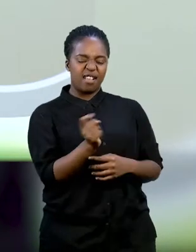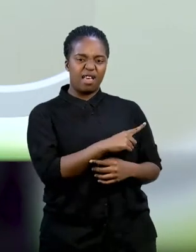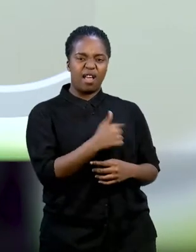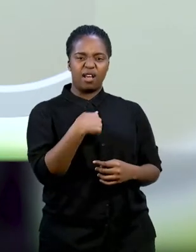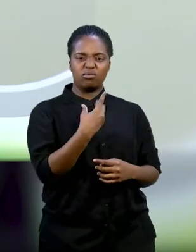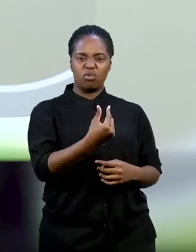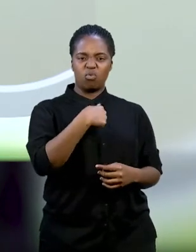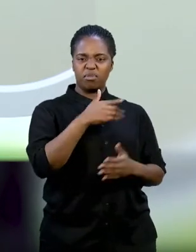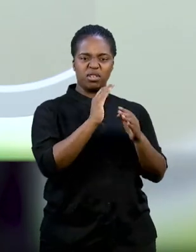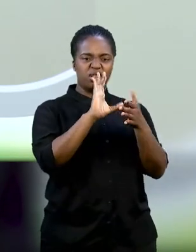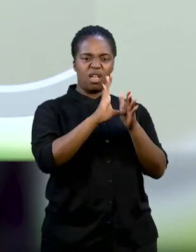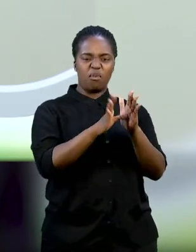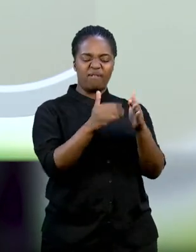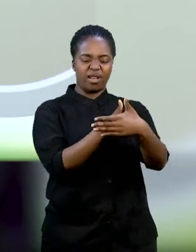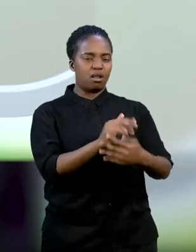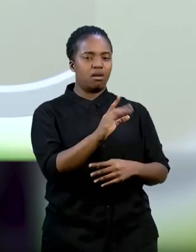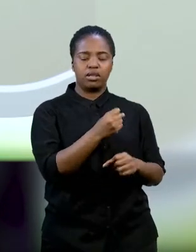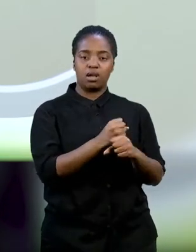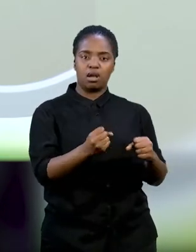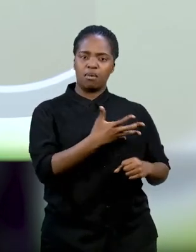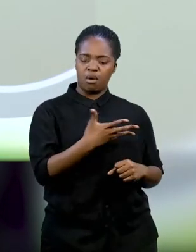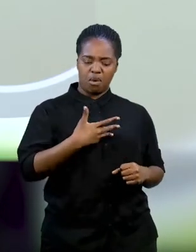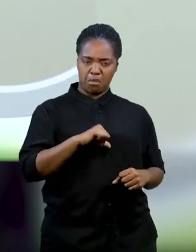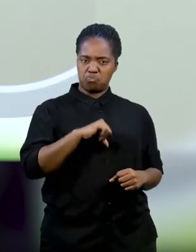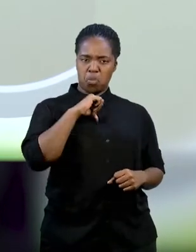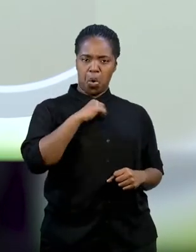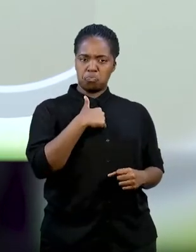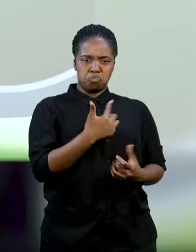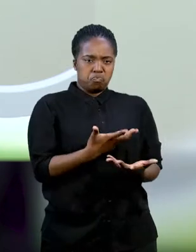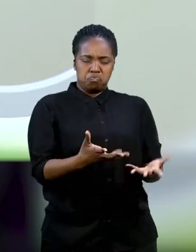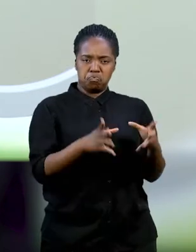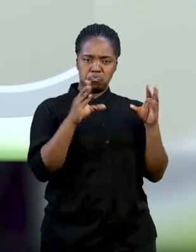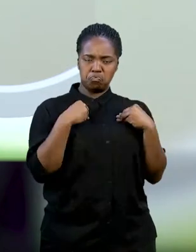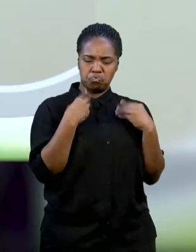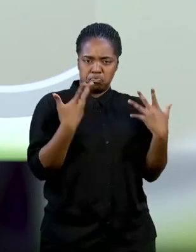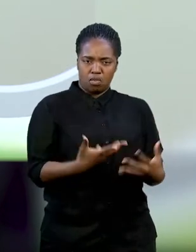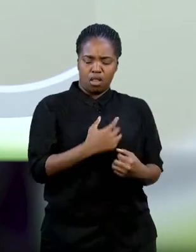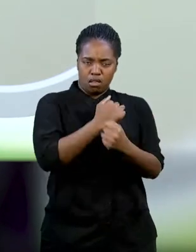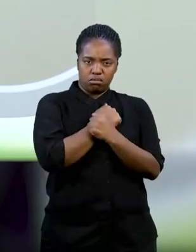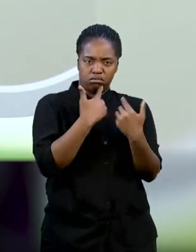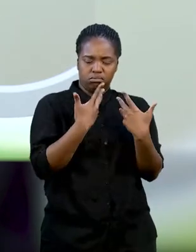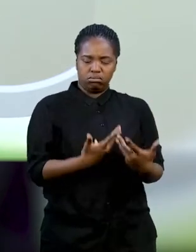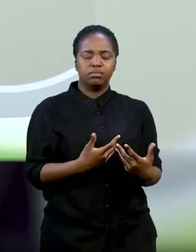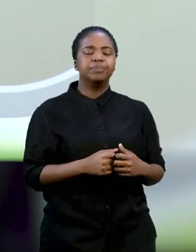bo tlhatso di jwana o ntlotsi sitse di jwana ke khono phega ke khono etse ntutse ka ofela so